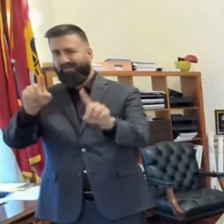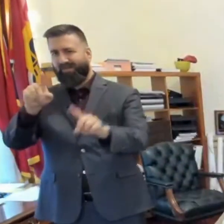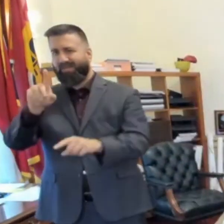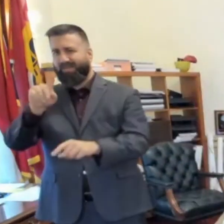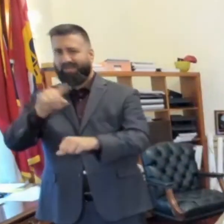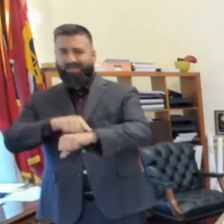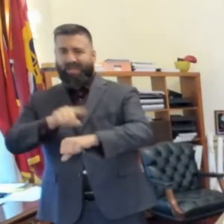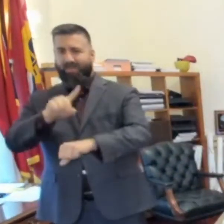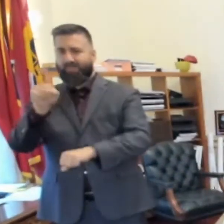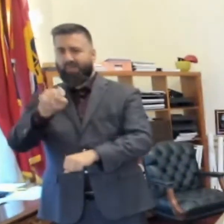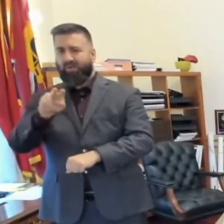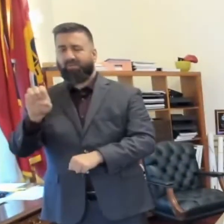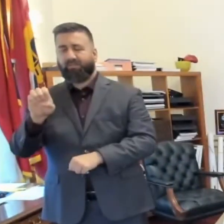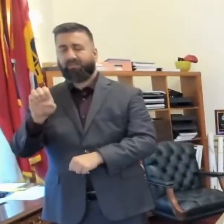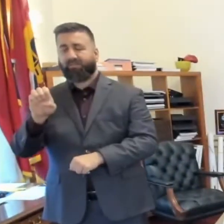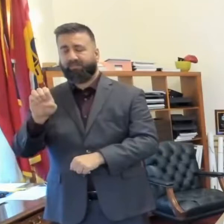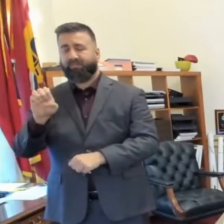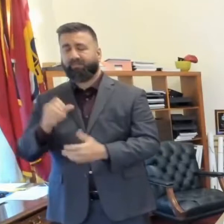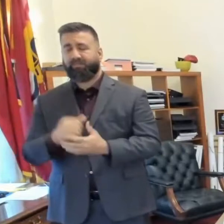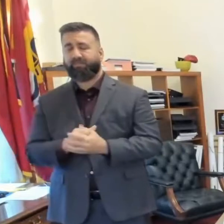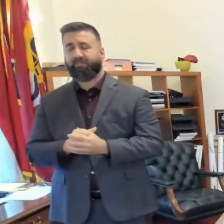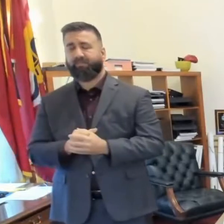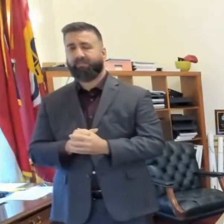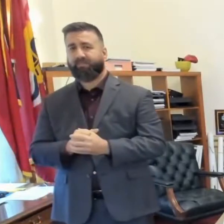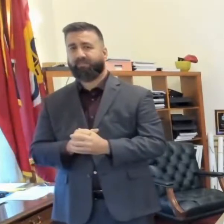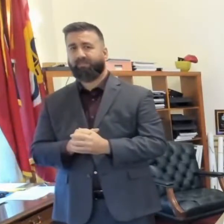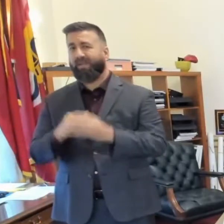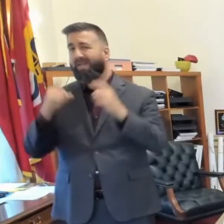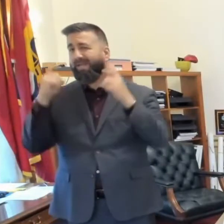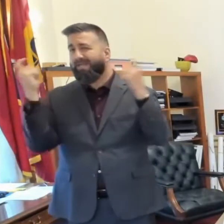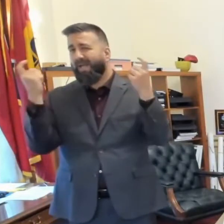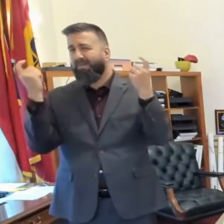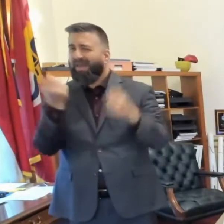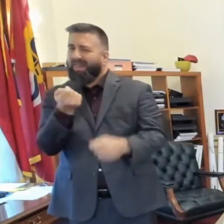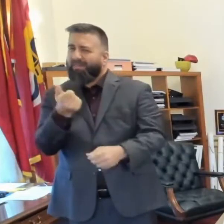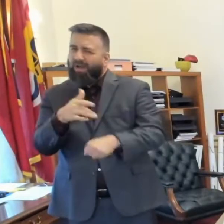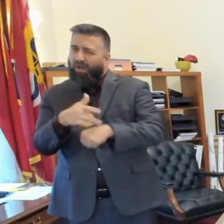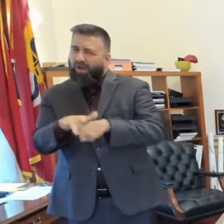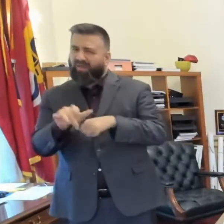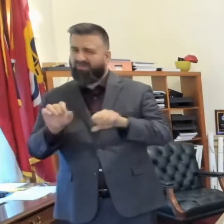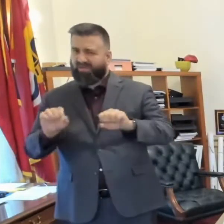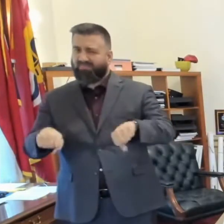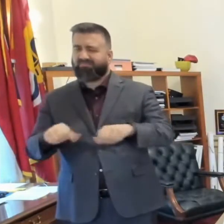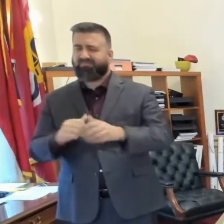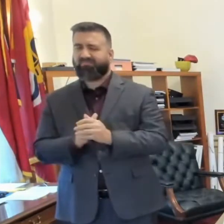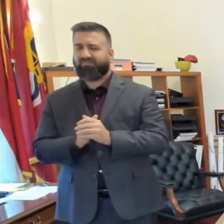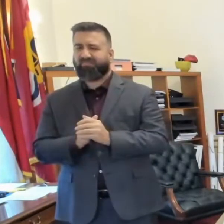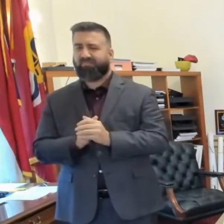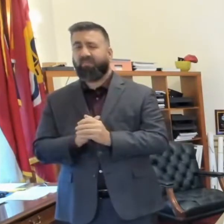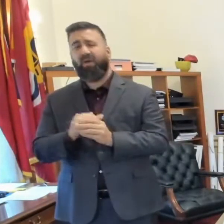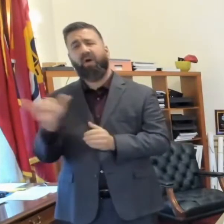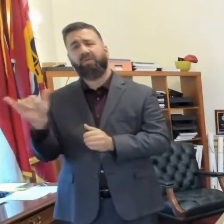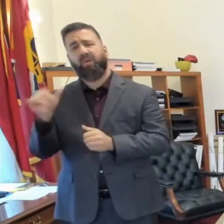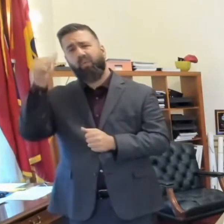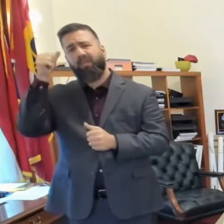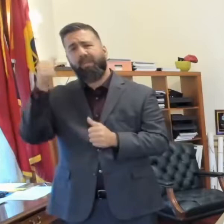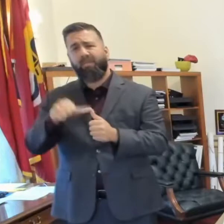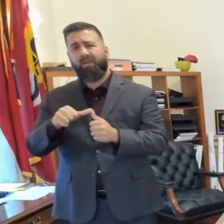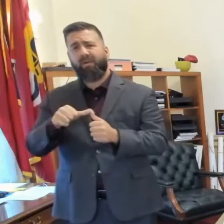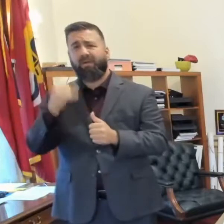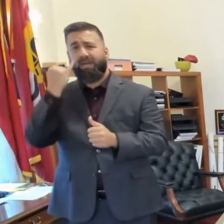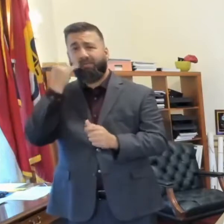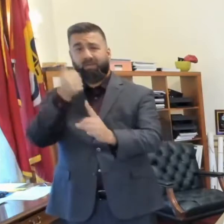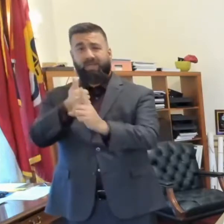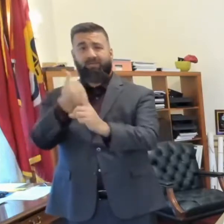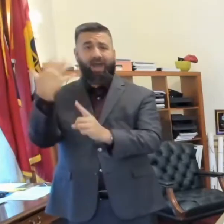Excuse me. So New Year's Eve, celebrate a little bit early. And just remember, if you're